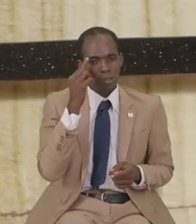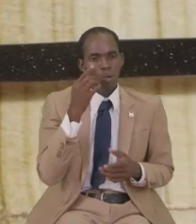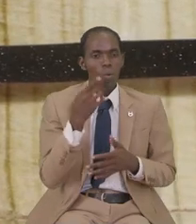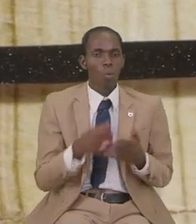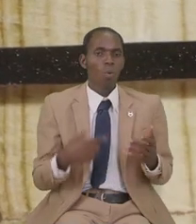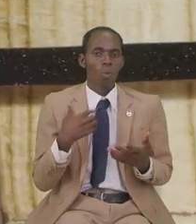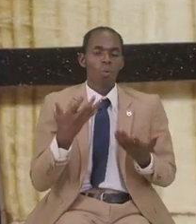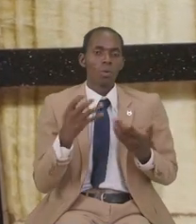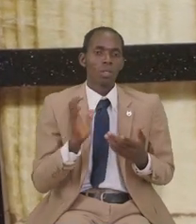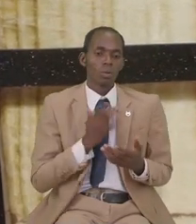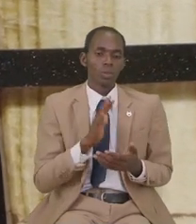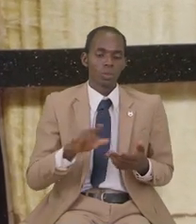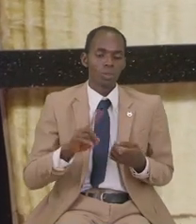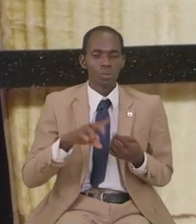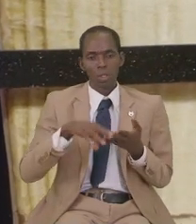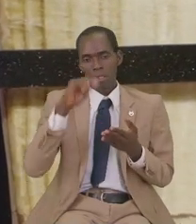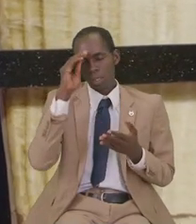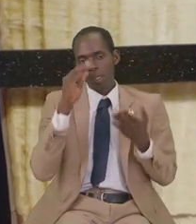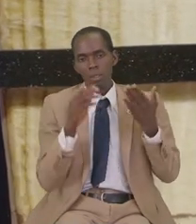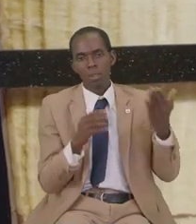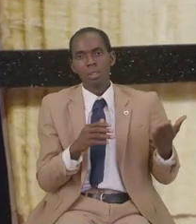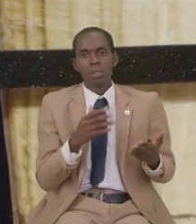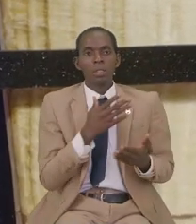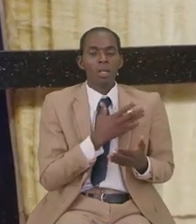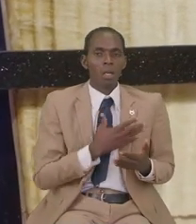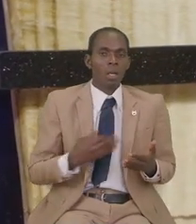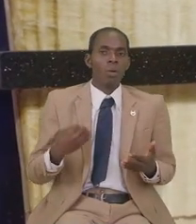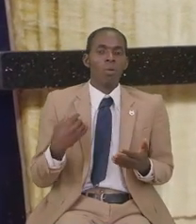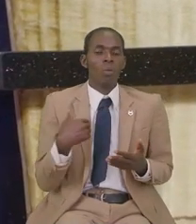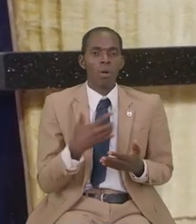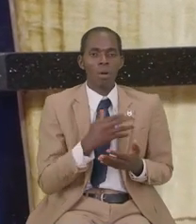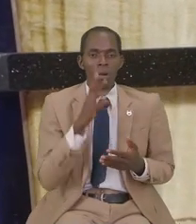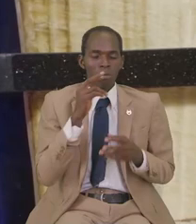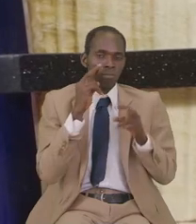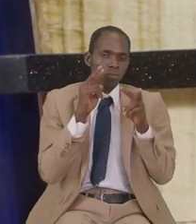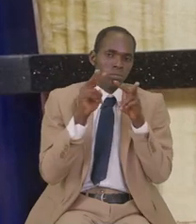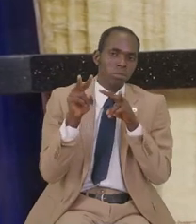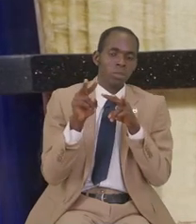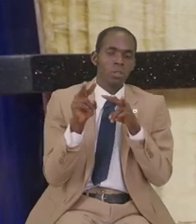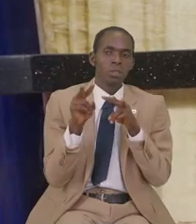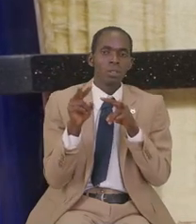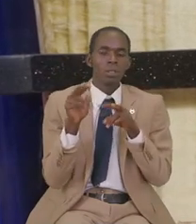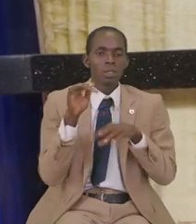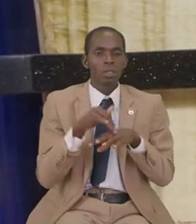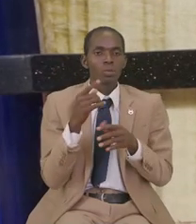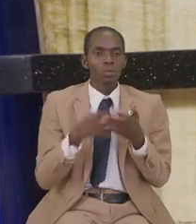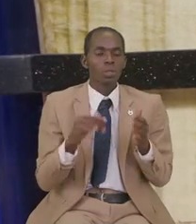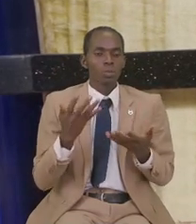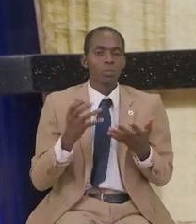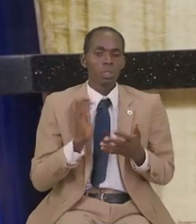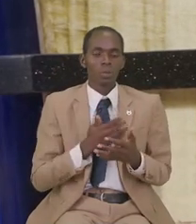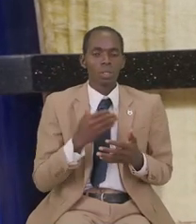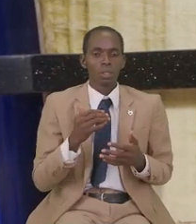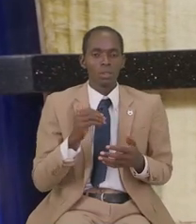children to go and learn, and what world view we want our children to go and get. Just say